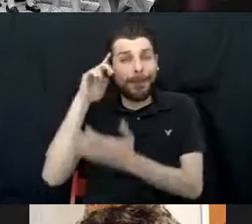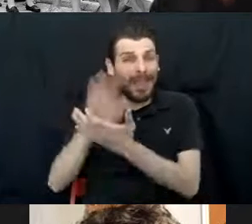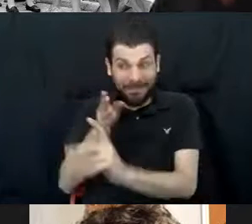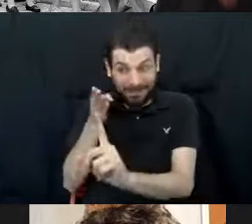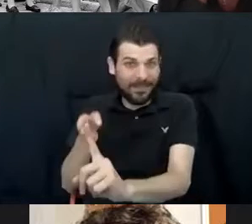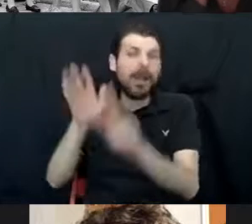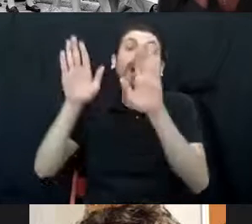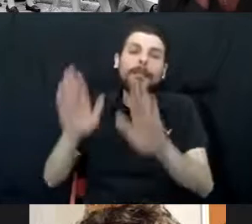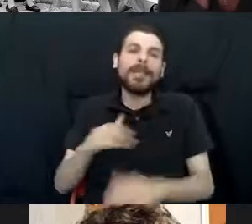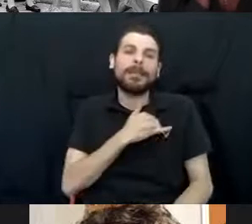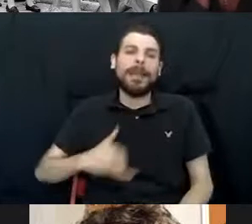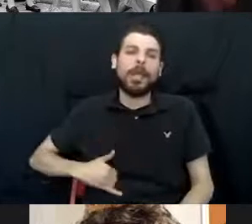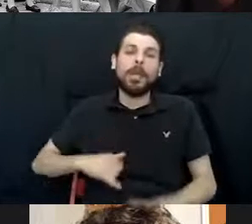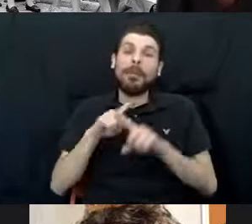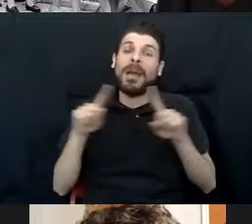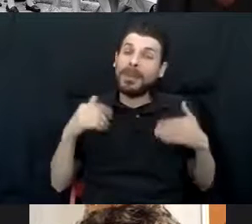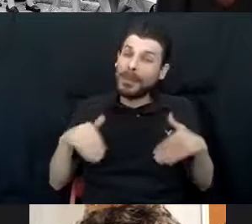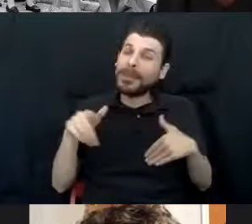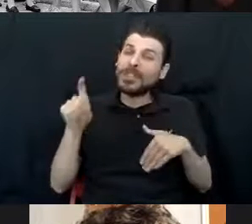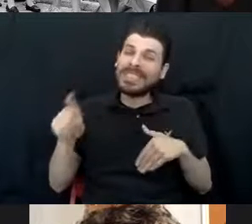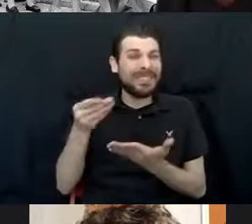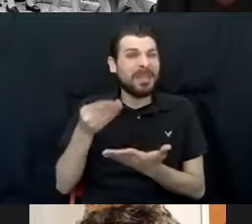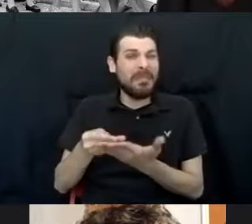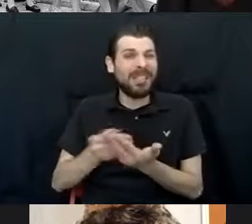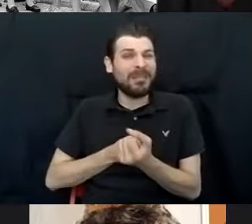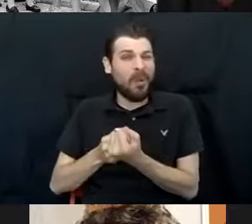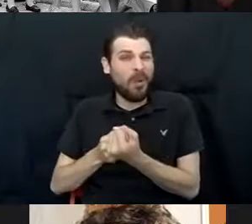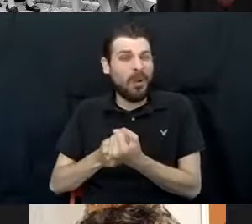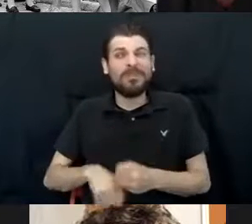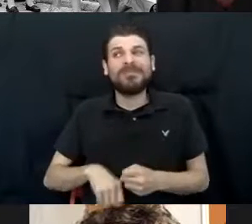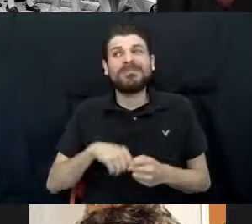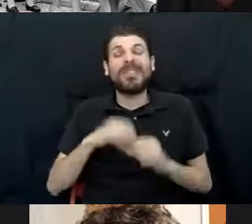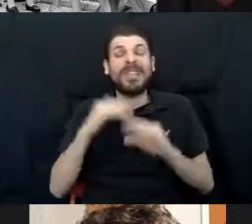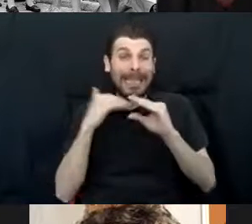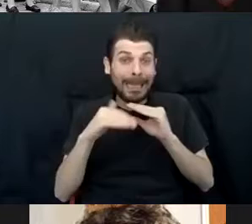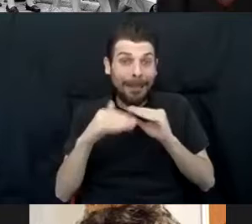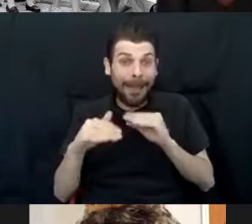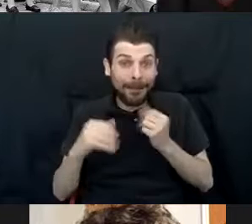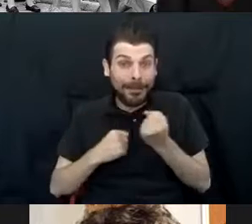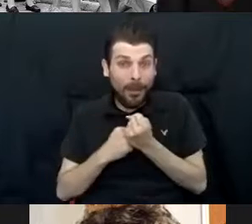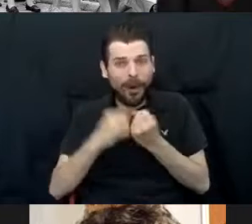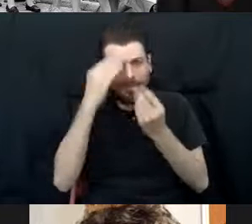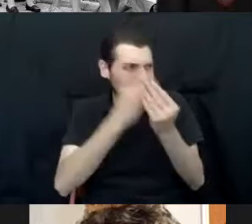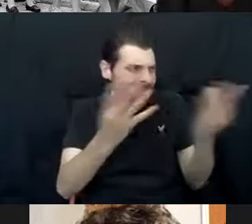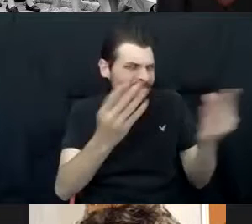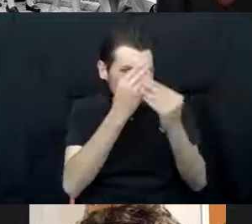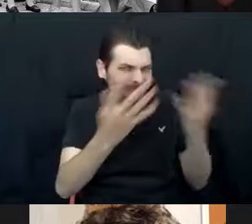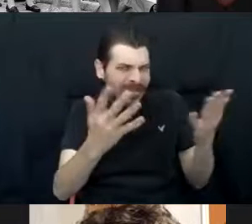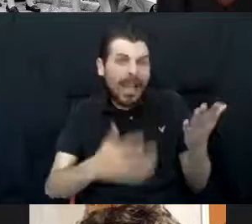support. She needs you to send out personal emails. And of course, she needs your vote on May